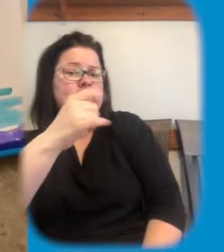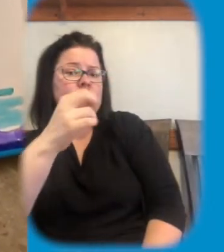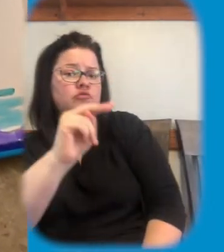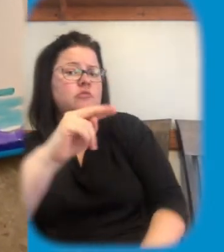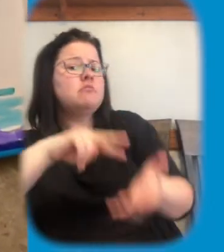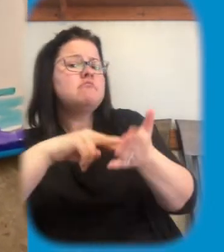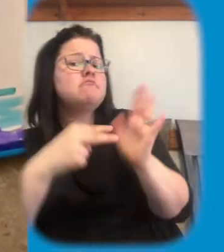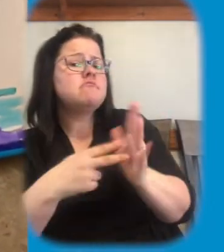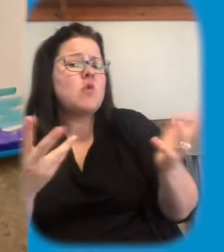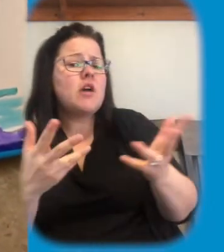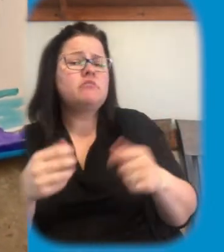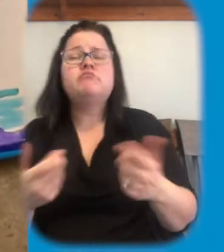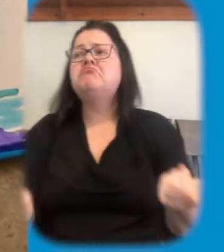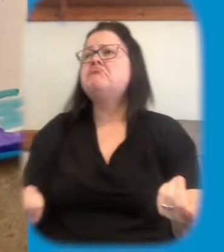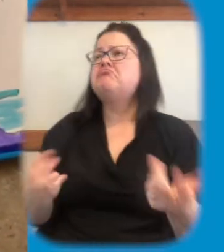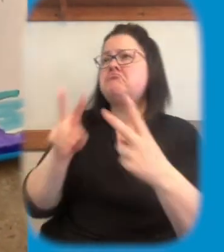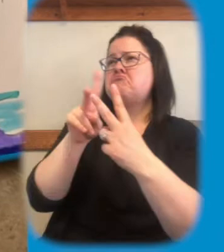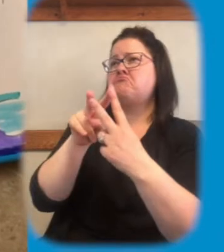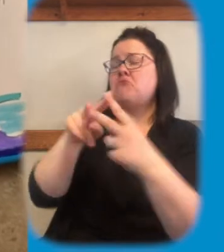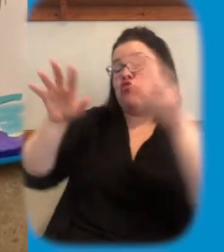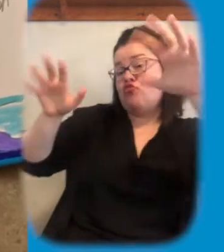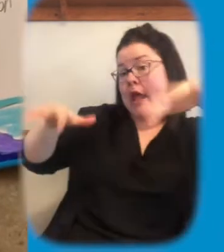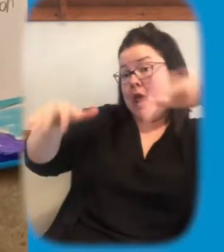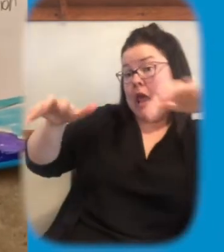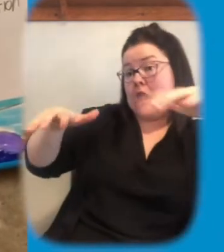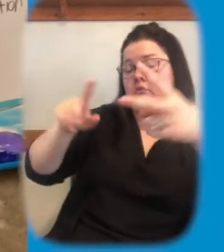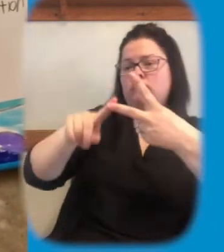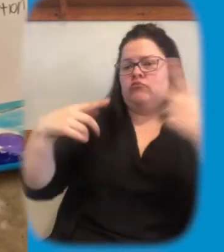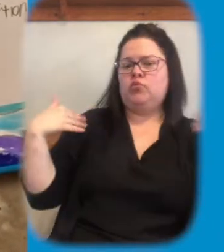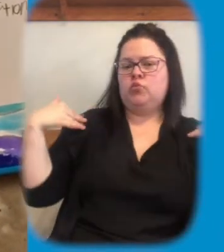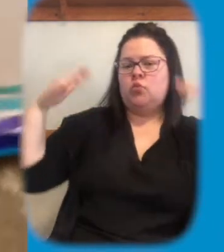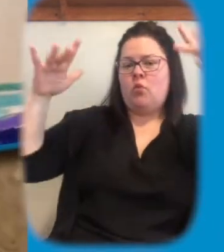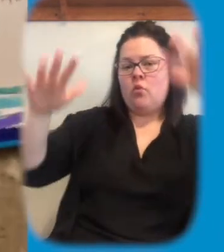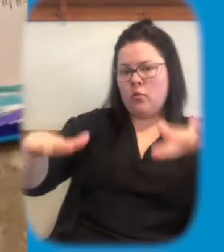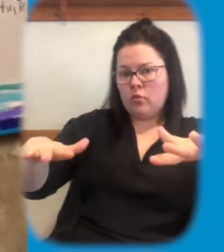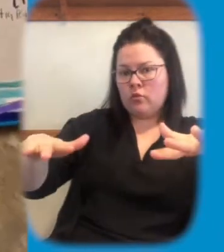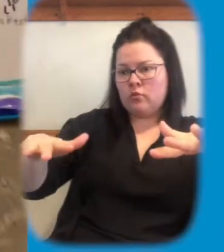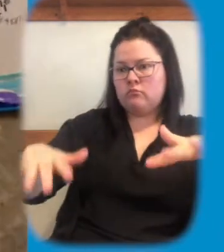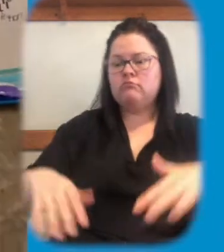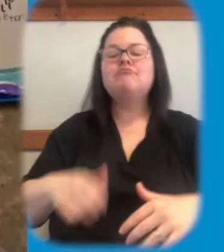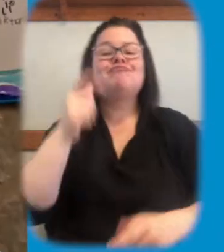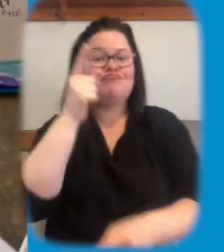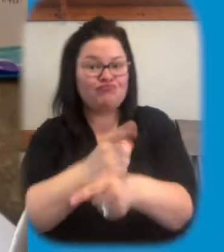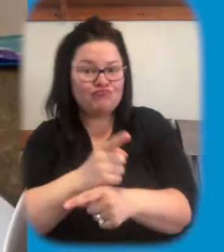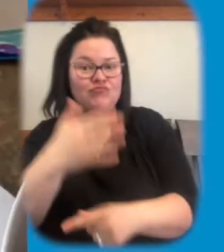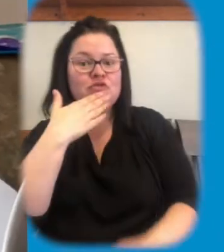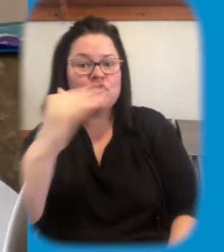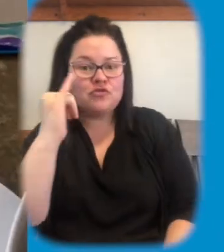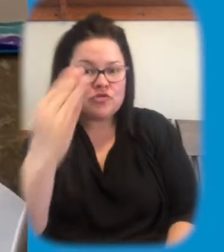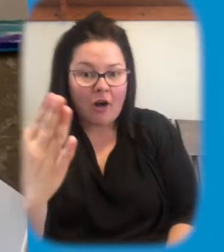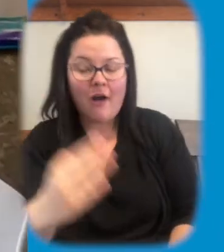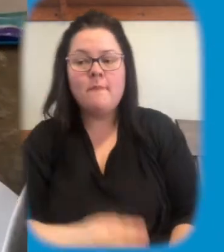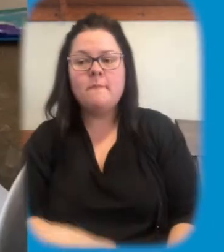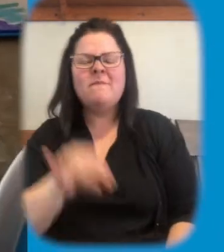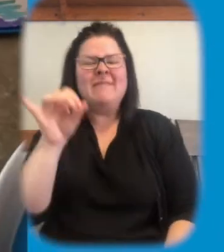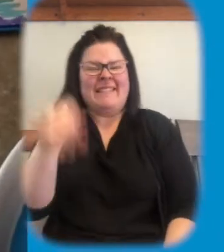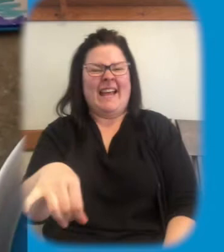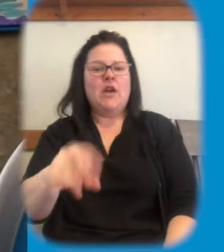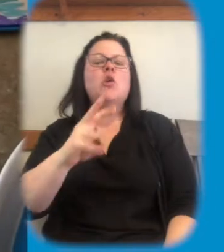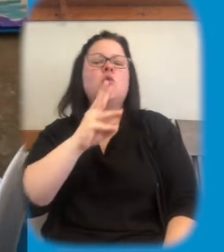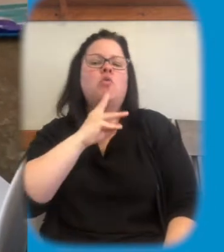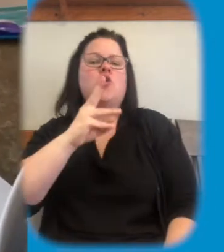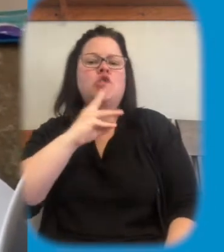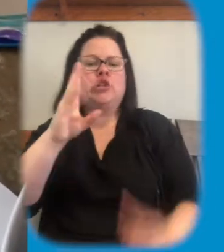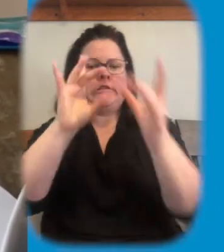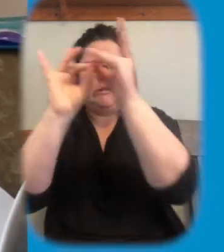Rain, like rain or snow. That's right. Good job. All right, so that's basically the water cycle. There's